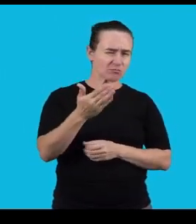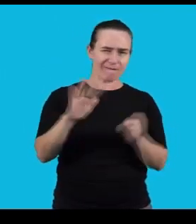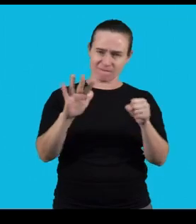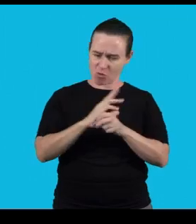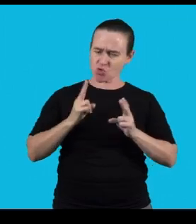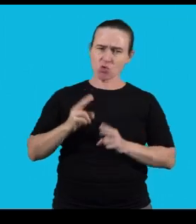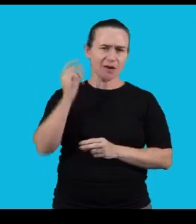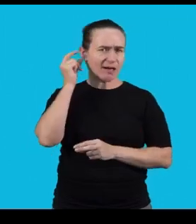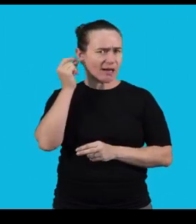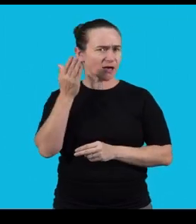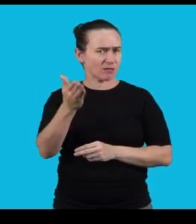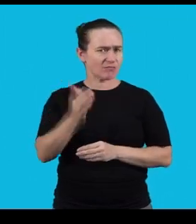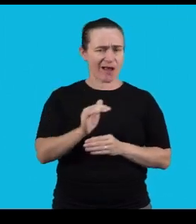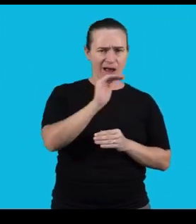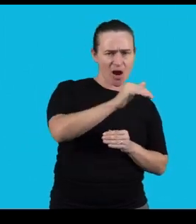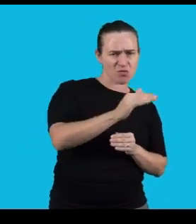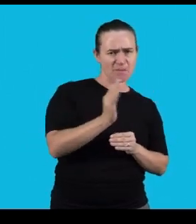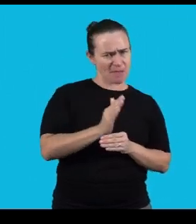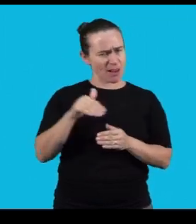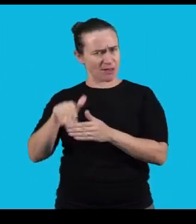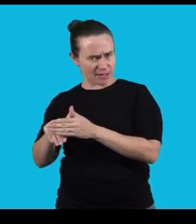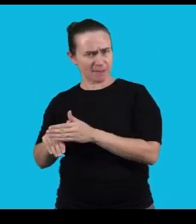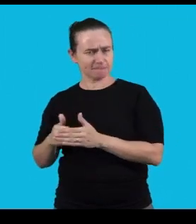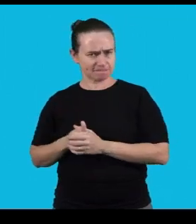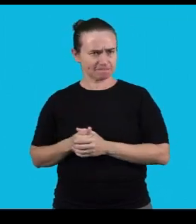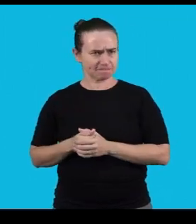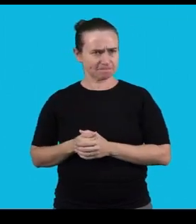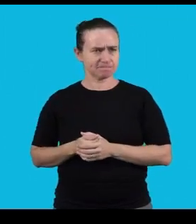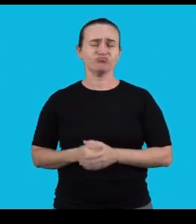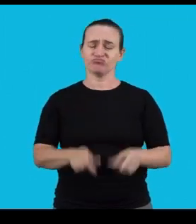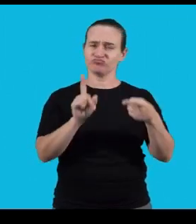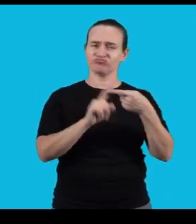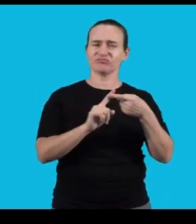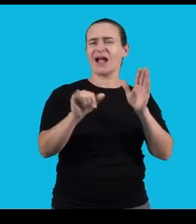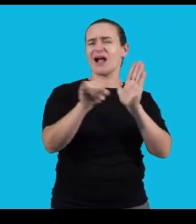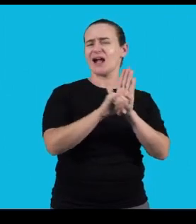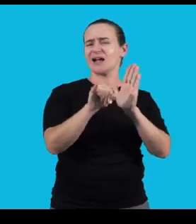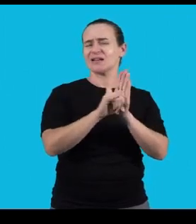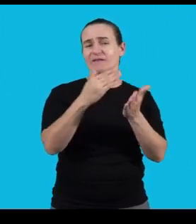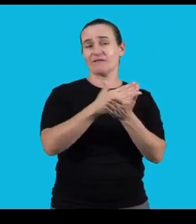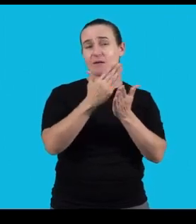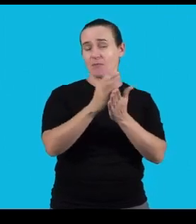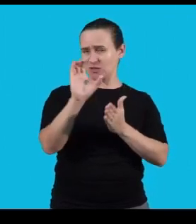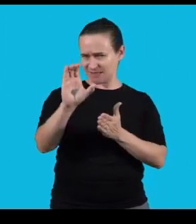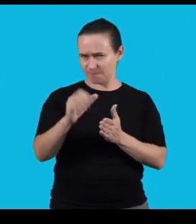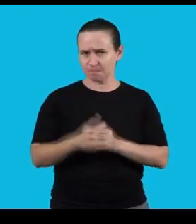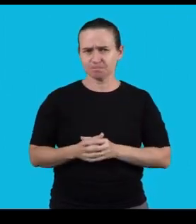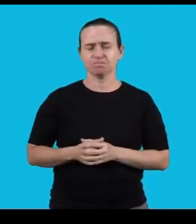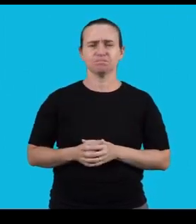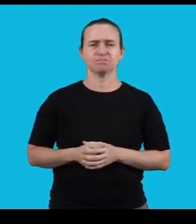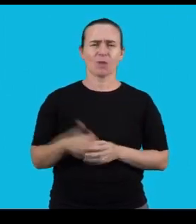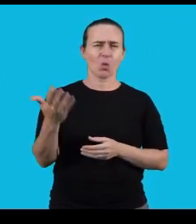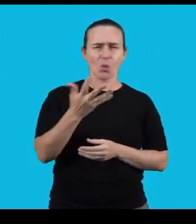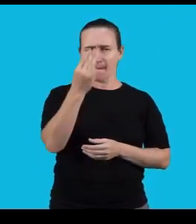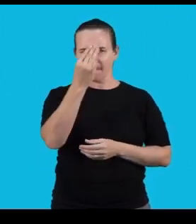human ear, outer, middle, inner ear. 331, identify part C. You come